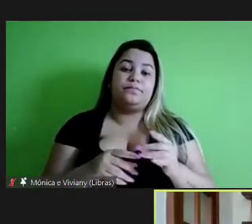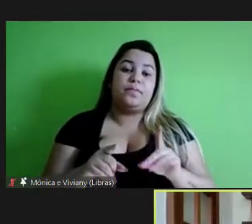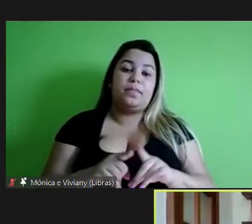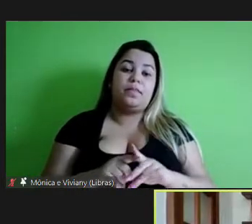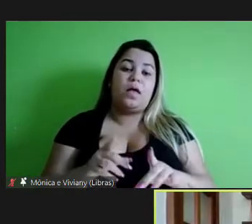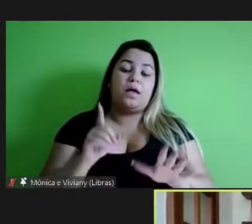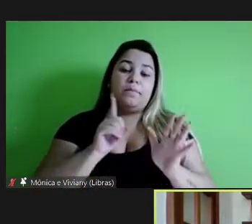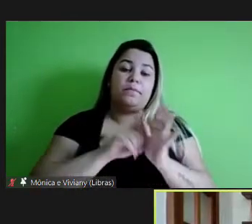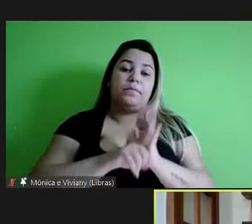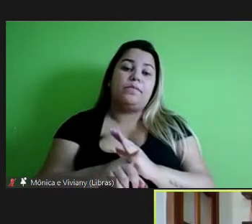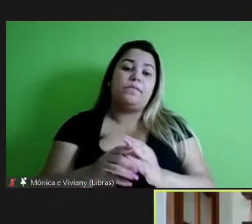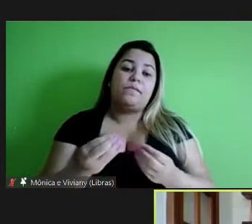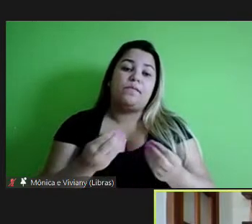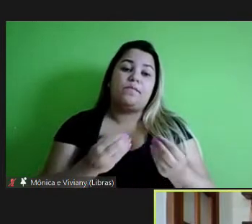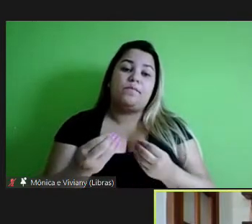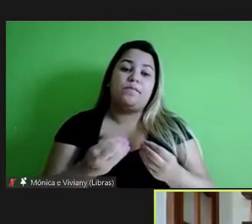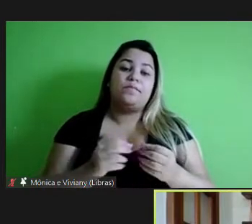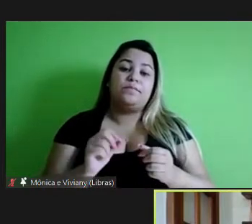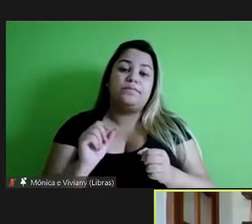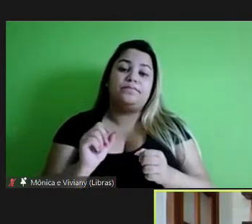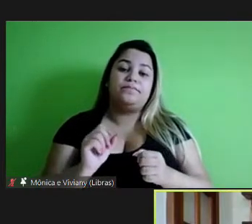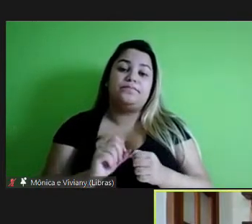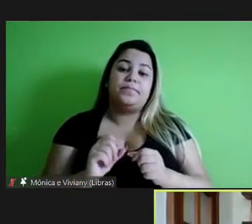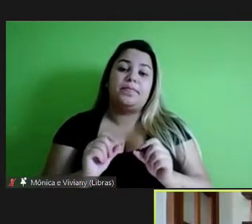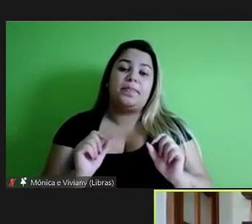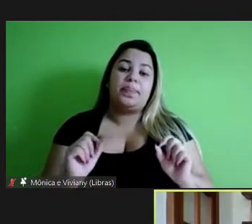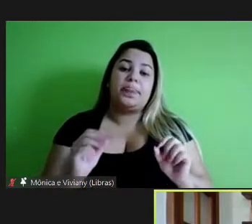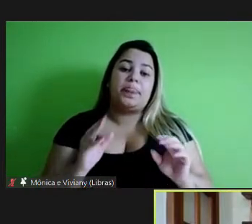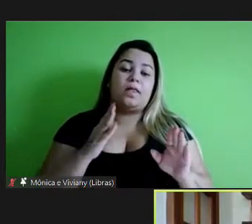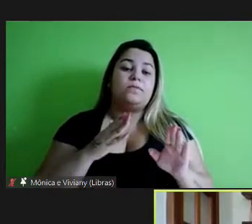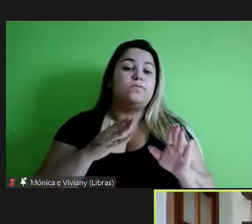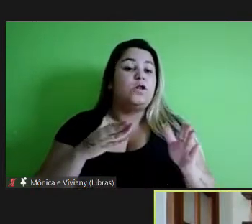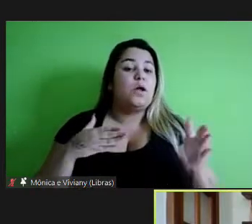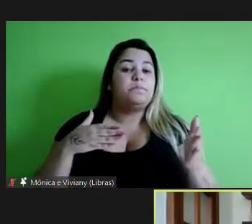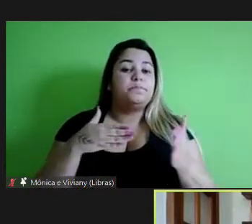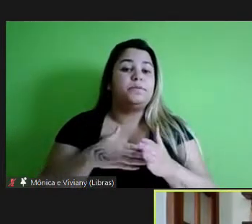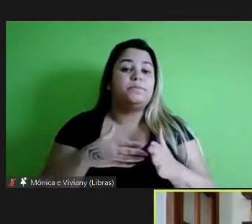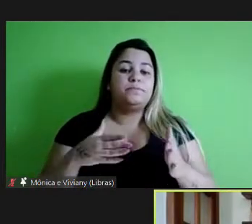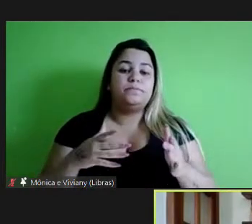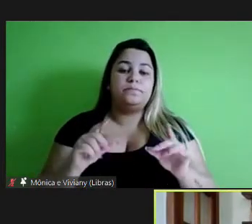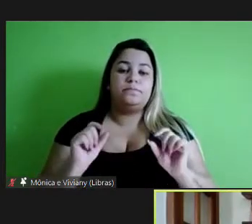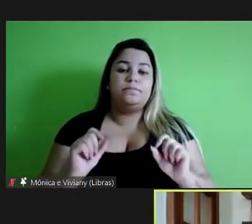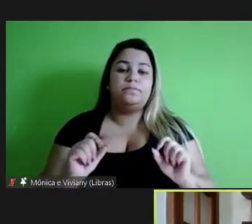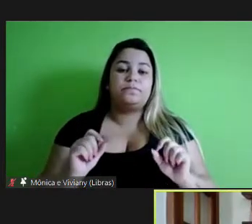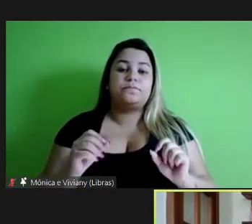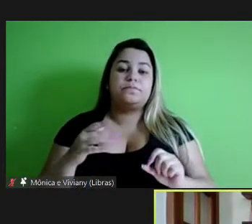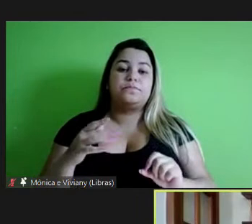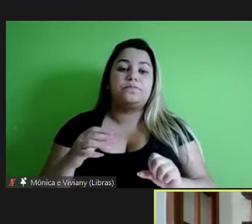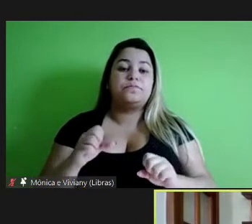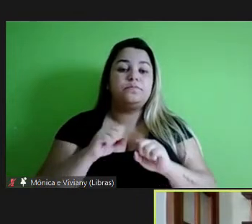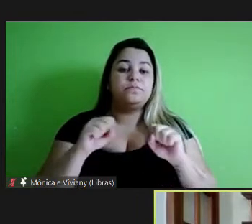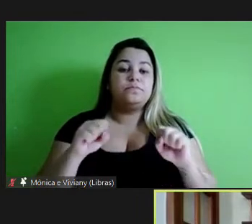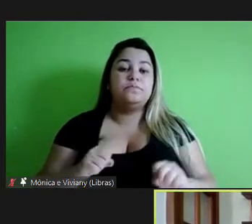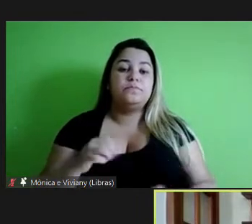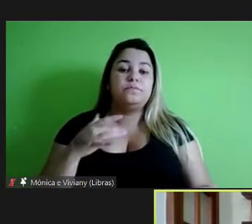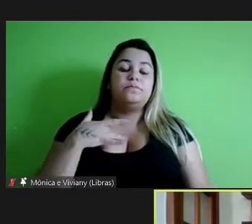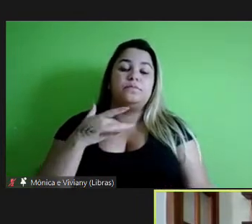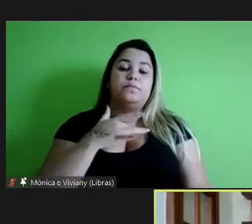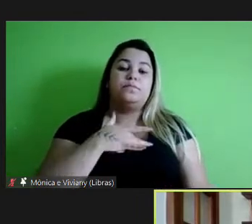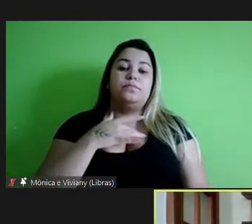the question about how to do actions, not surpass the limit between the health